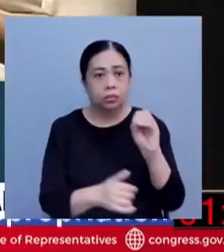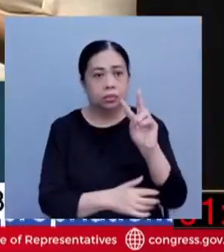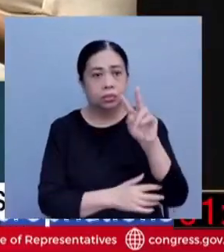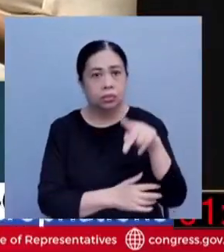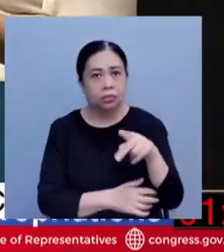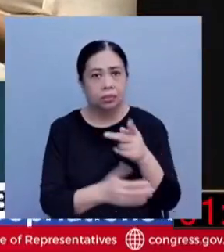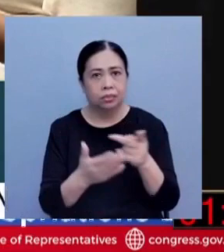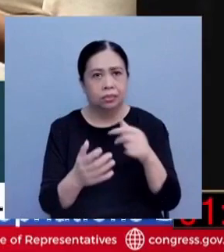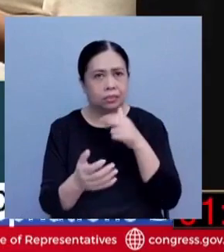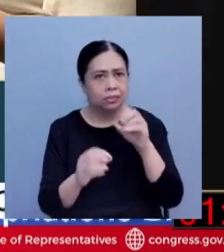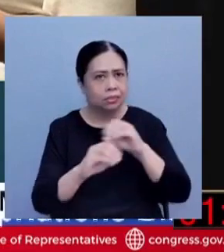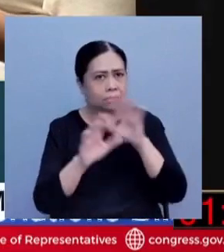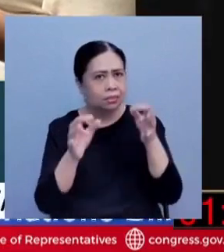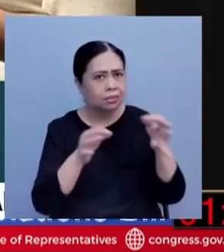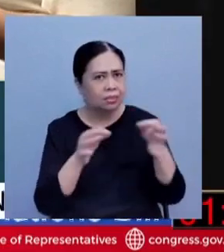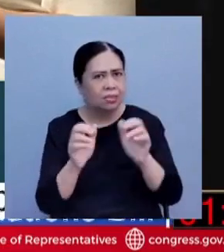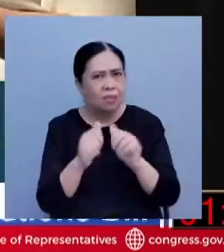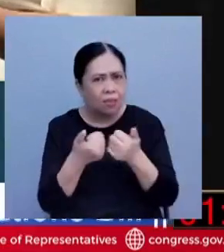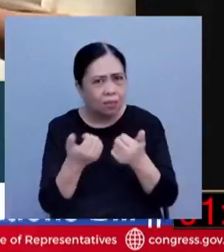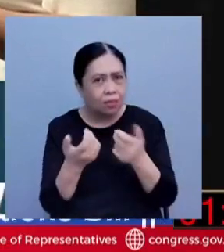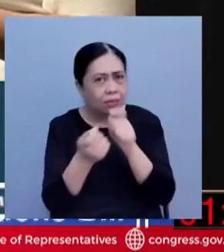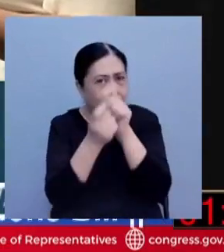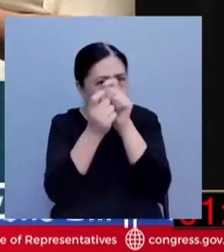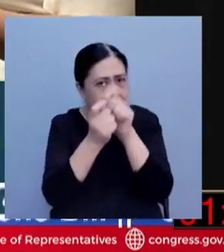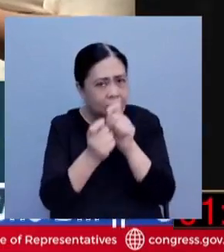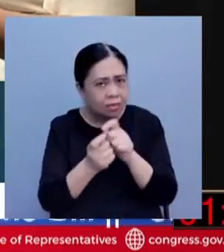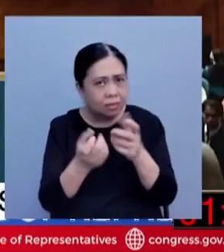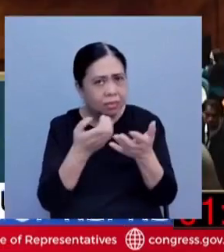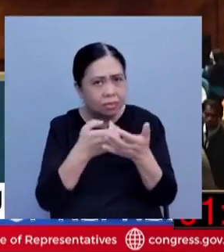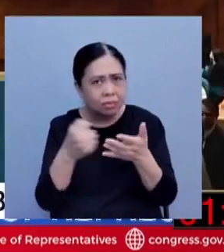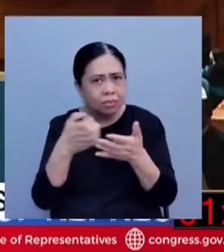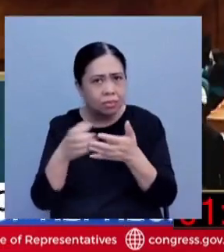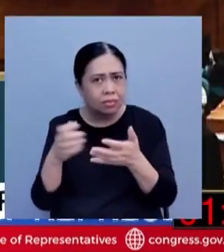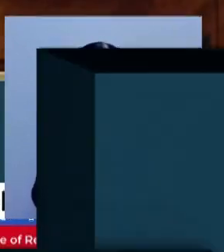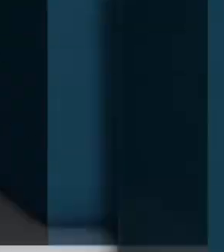to clarify how it exactly spent the budget.